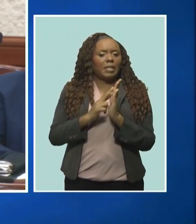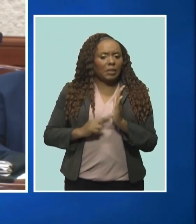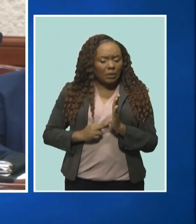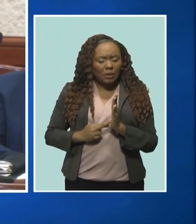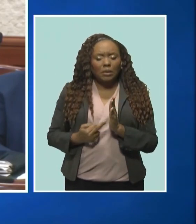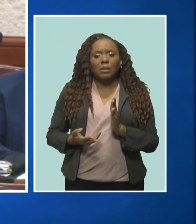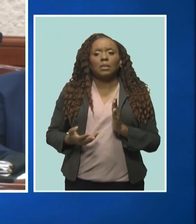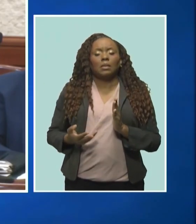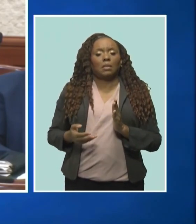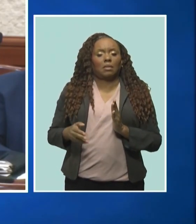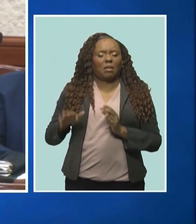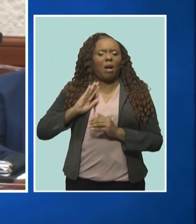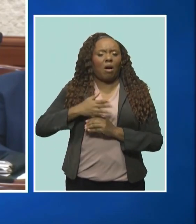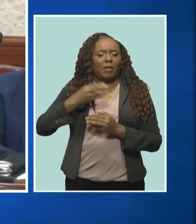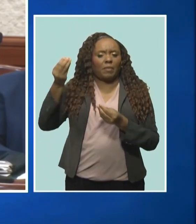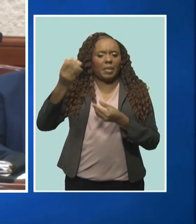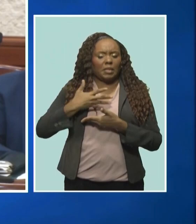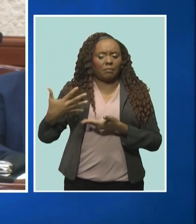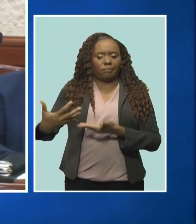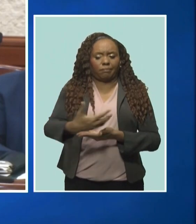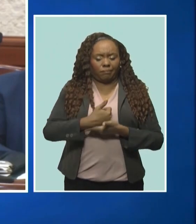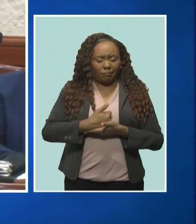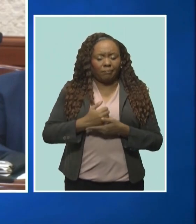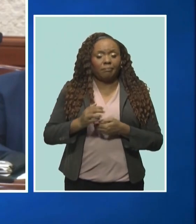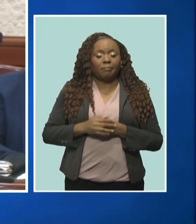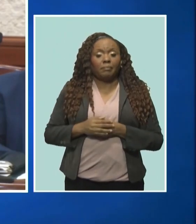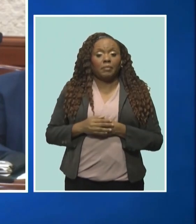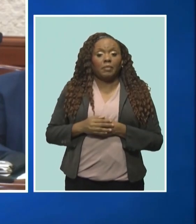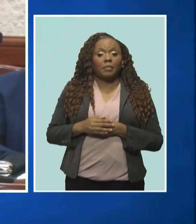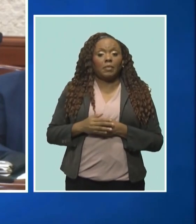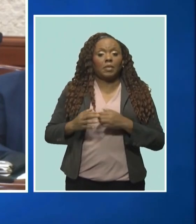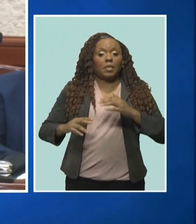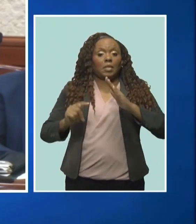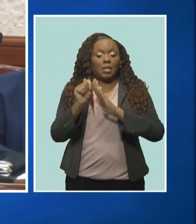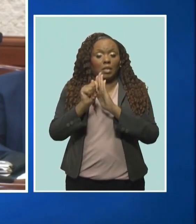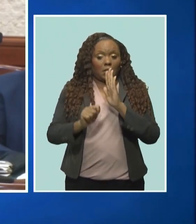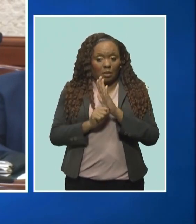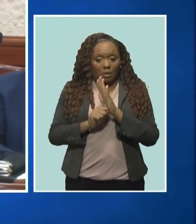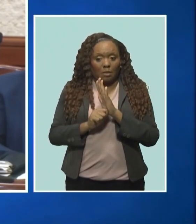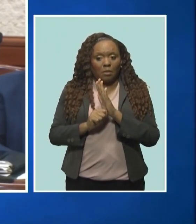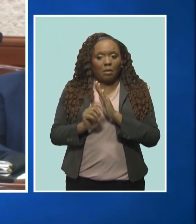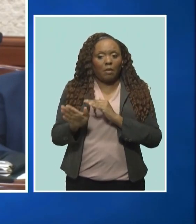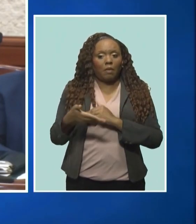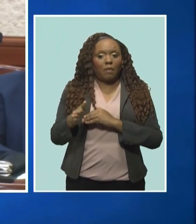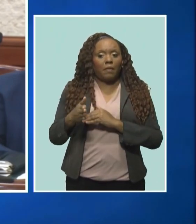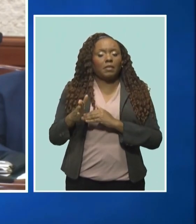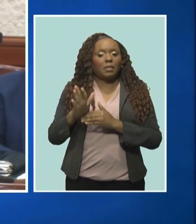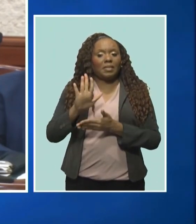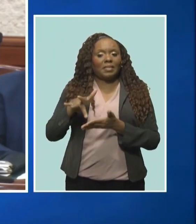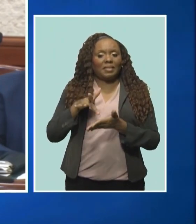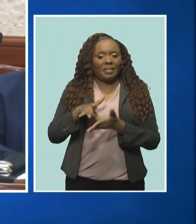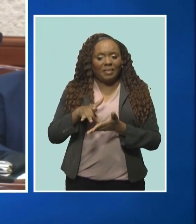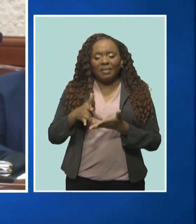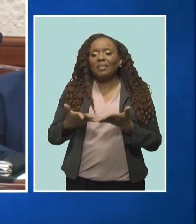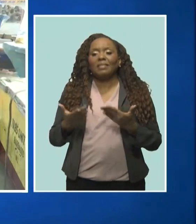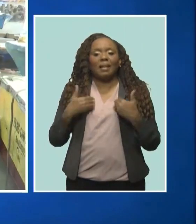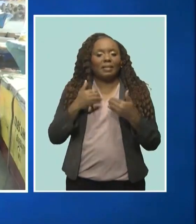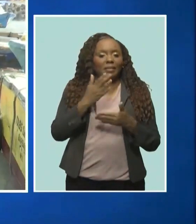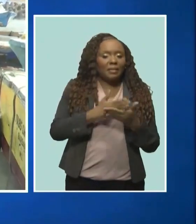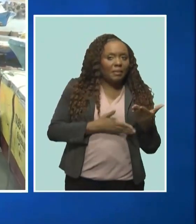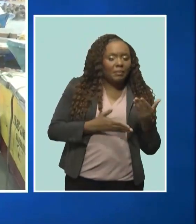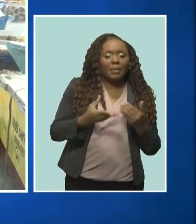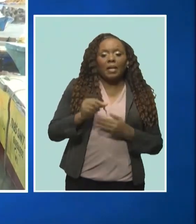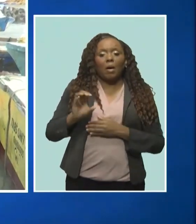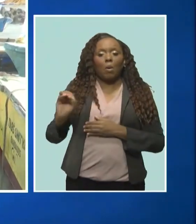information from the data collectors, with the Bridgetown Fisheries Complex accounting for 175 of these vessels and Oystins 21. Of